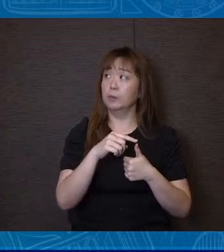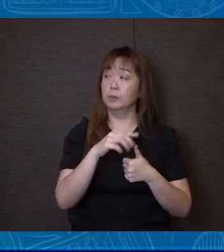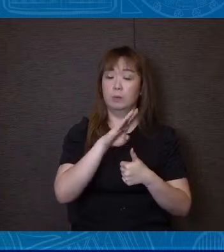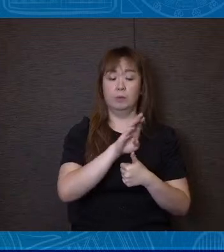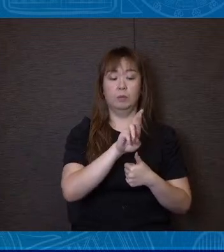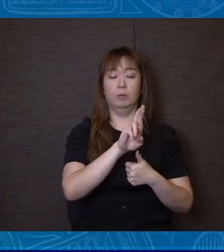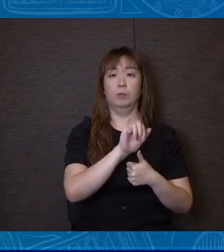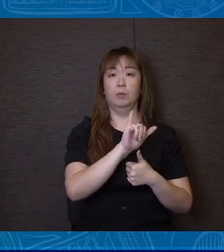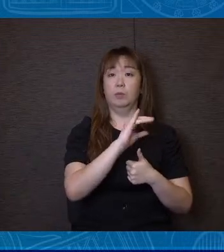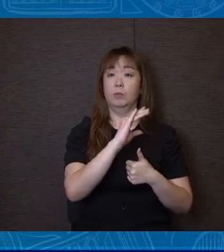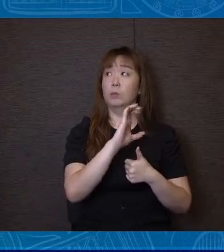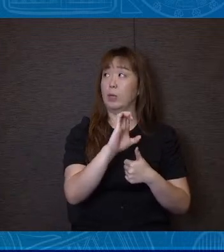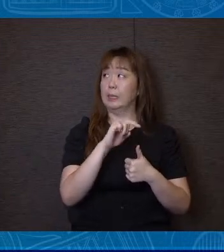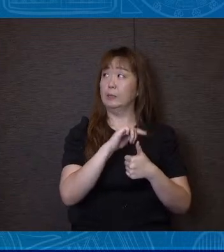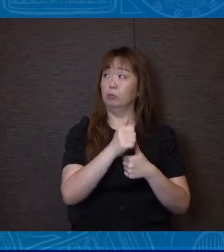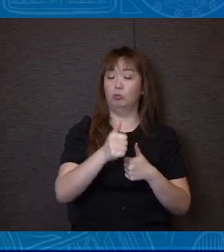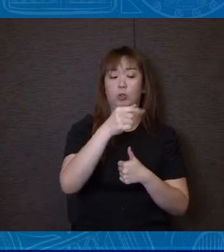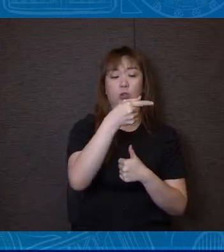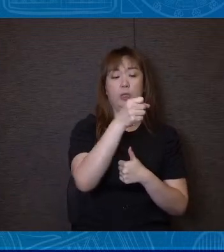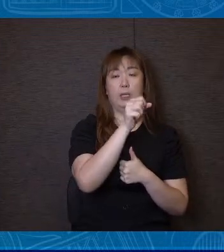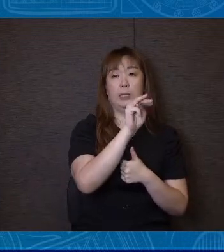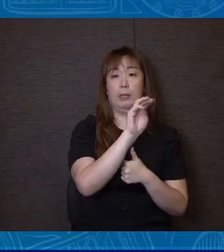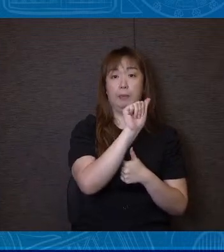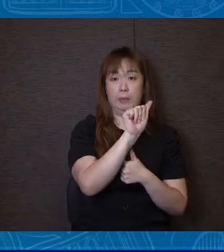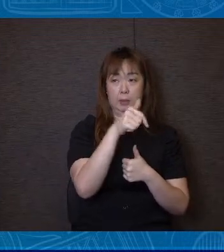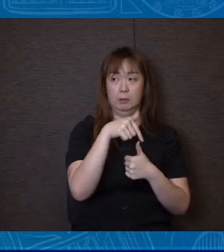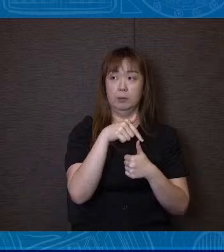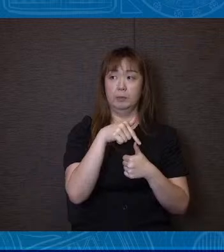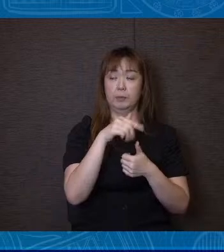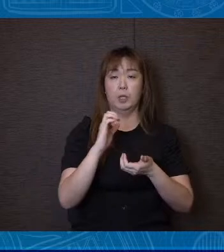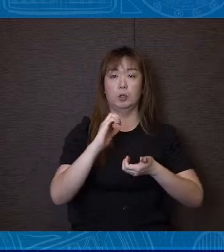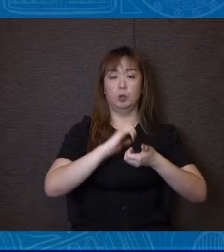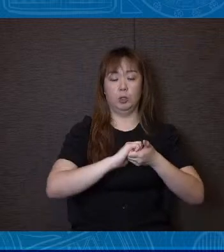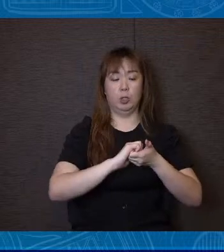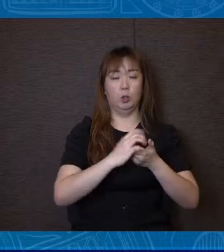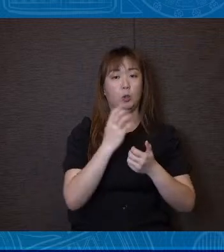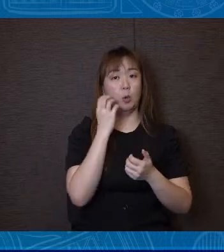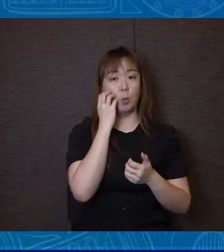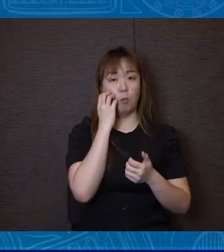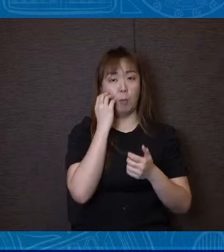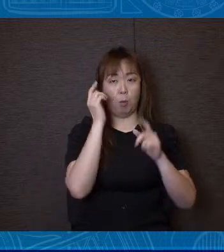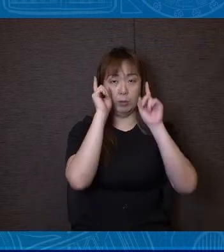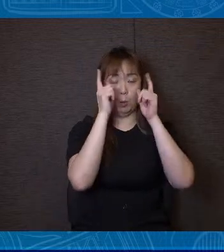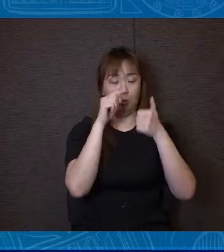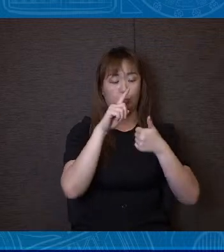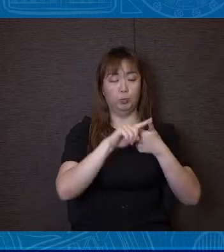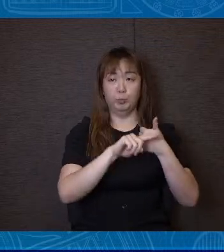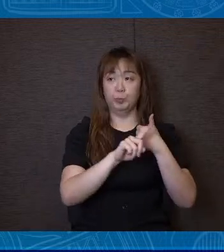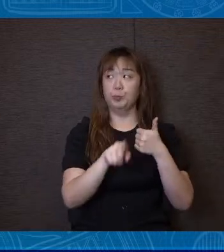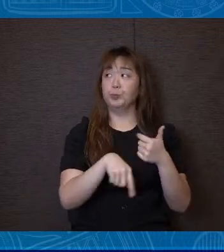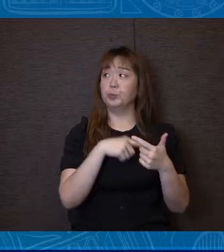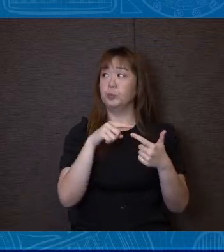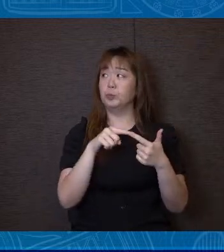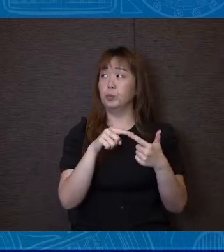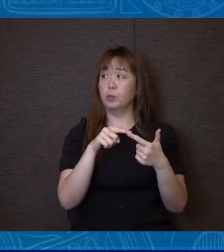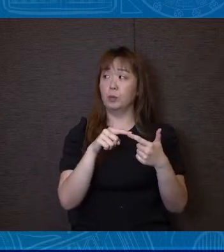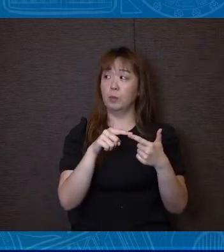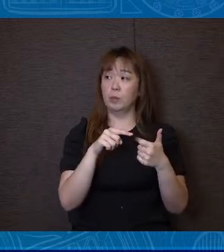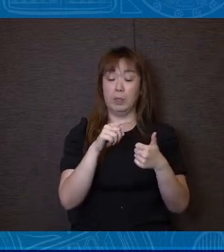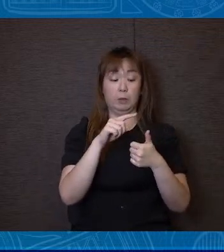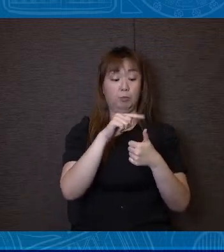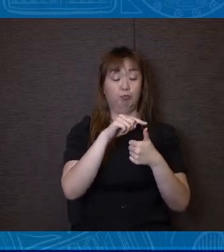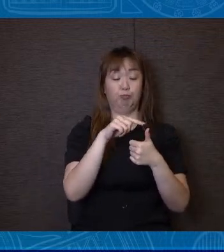Partnerships Manager at GSMA, so the Association of Mobile Network Operators. And as